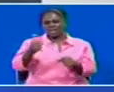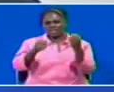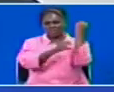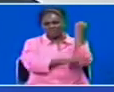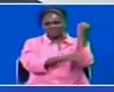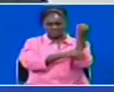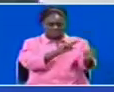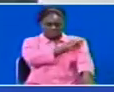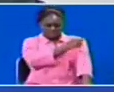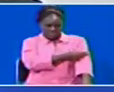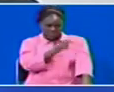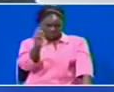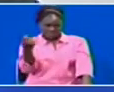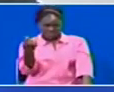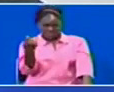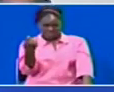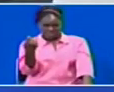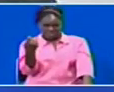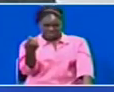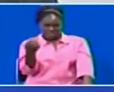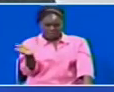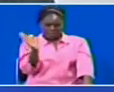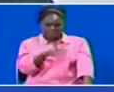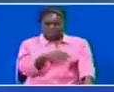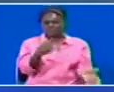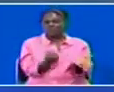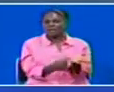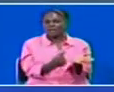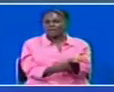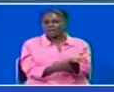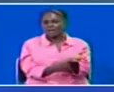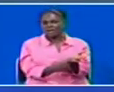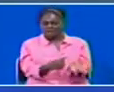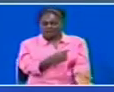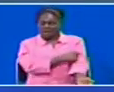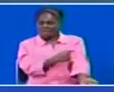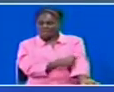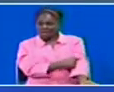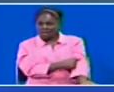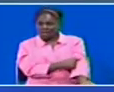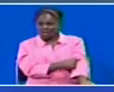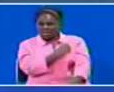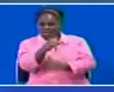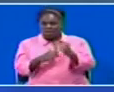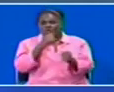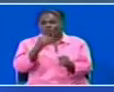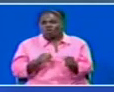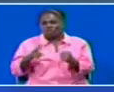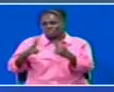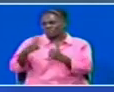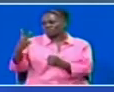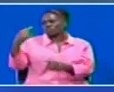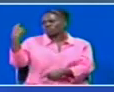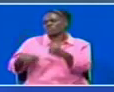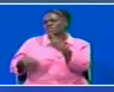like Nigeria and Kenya, and we are going back. That's what I'm saying. In Ghana, a 72-year-old has been overwhelmingly